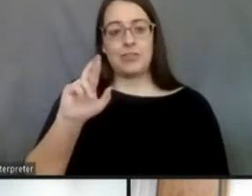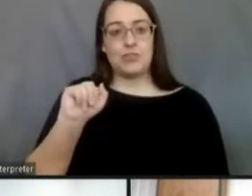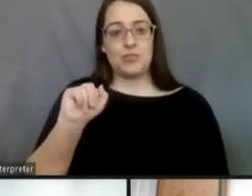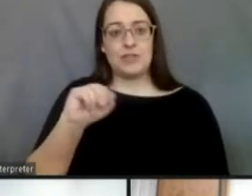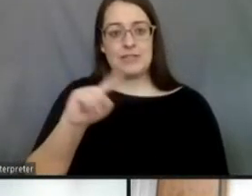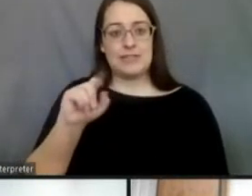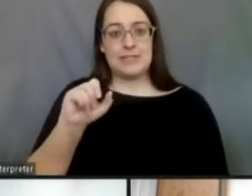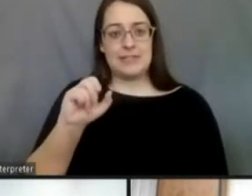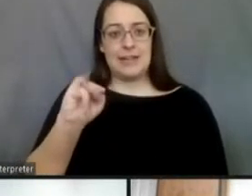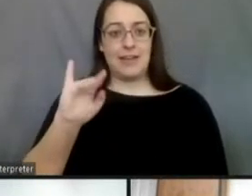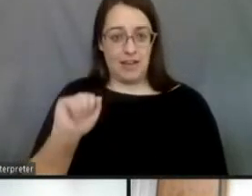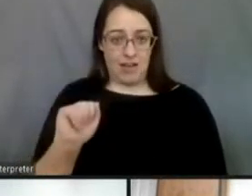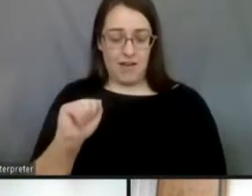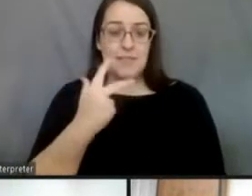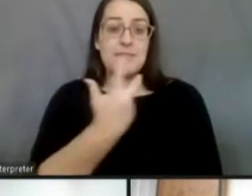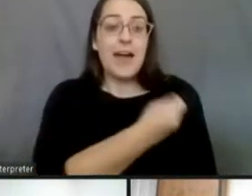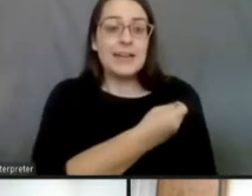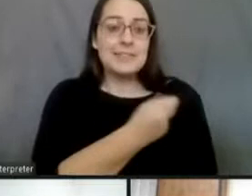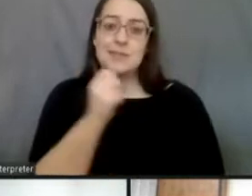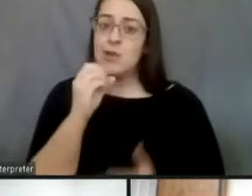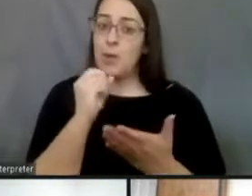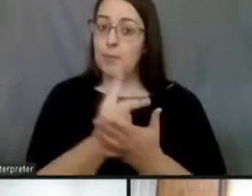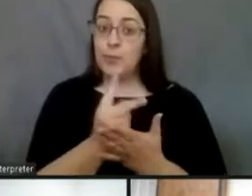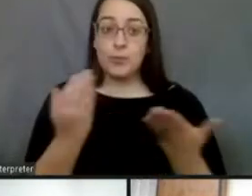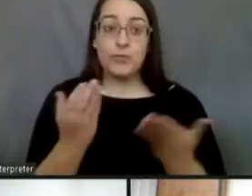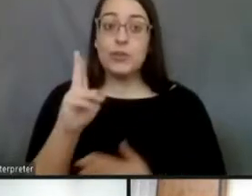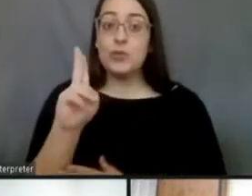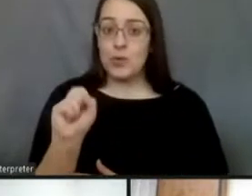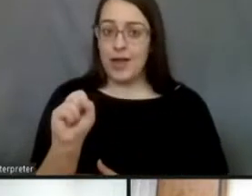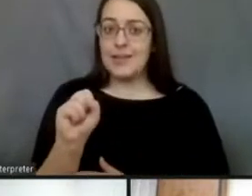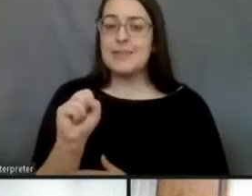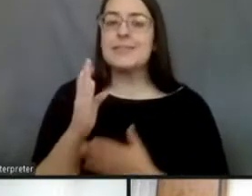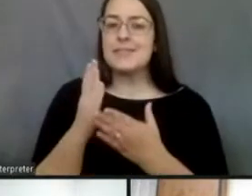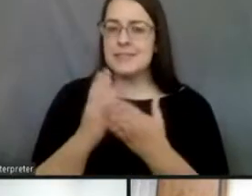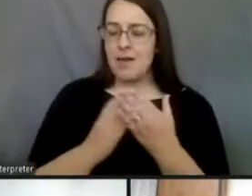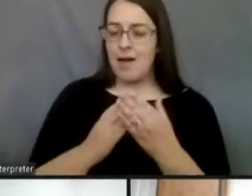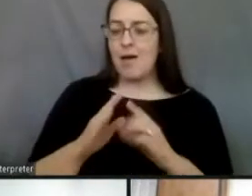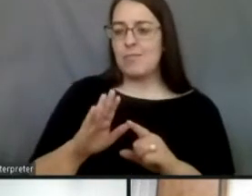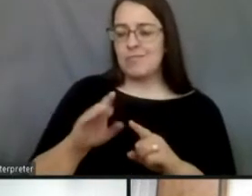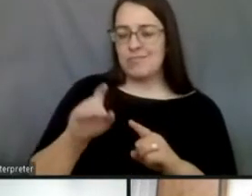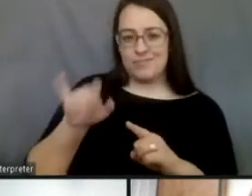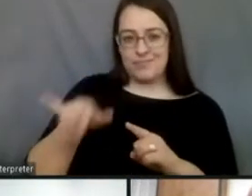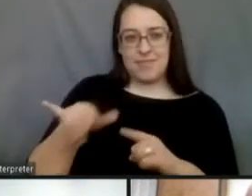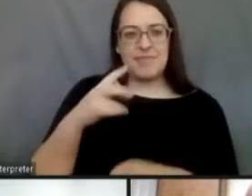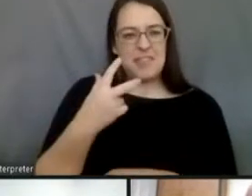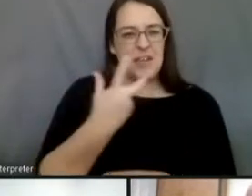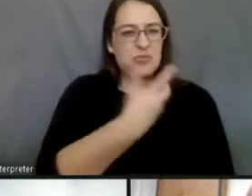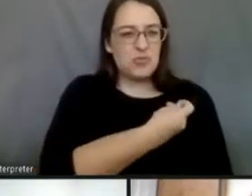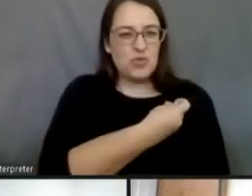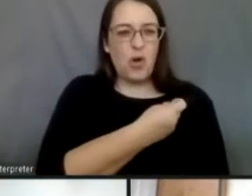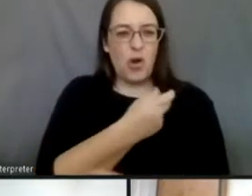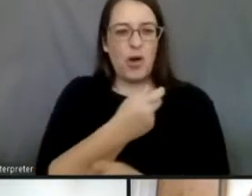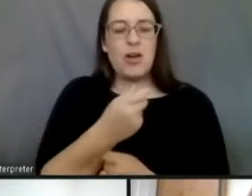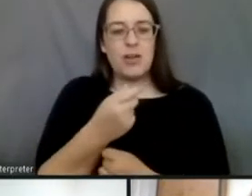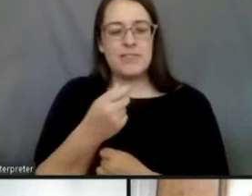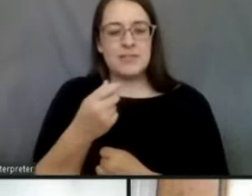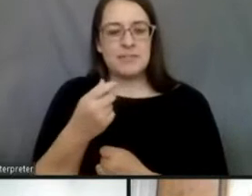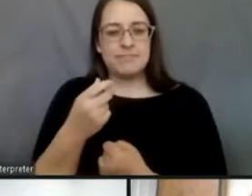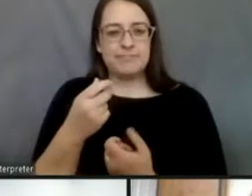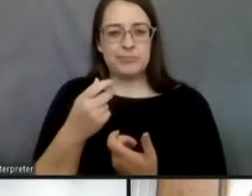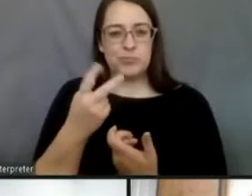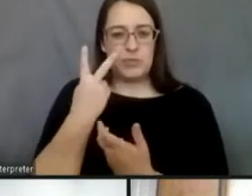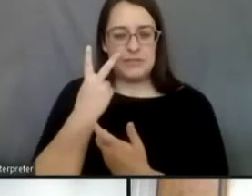in the US, in terms of some of the potential antibody production that was incited, we